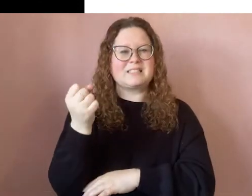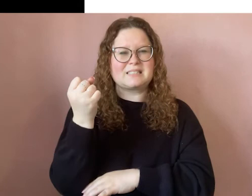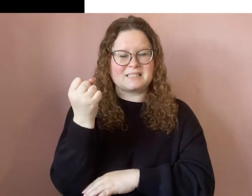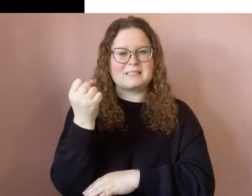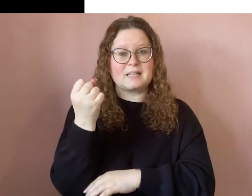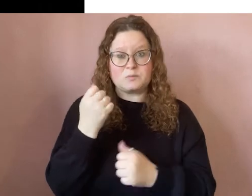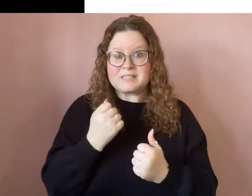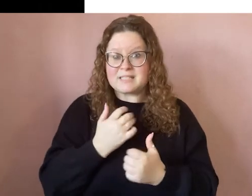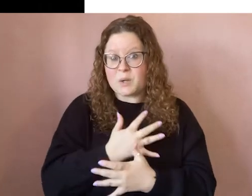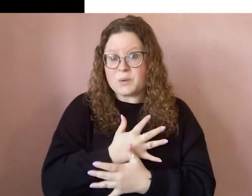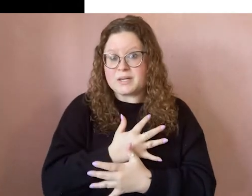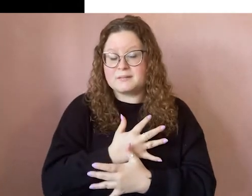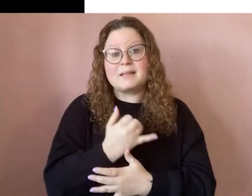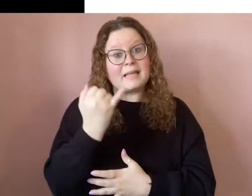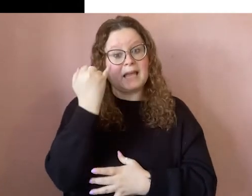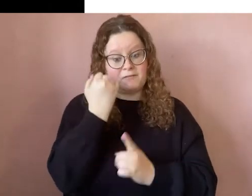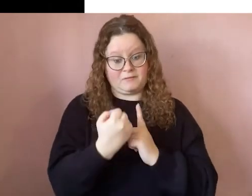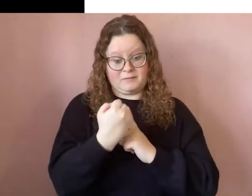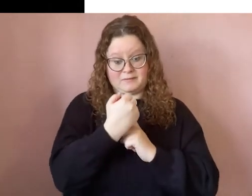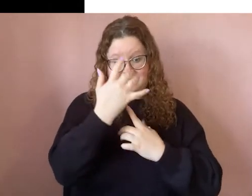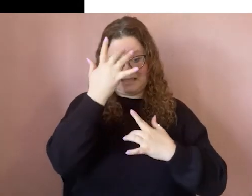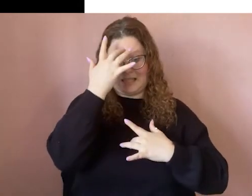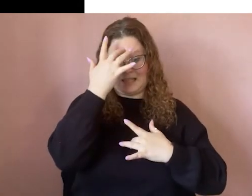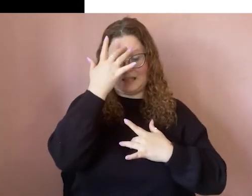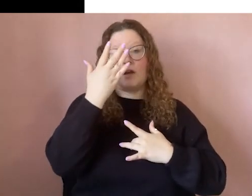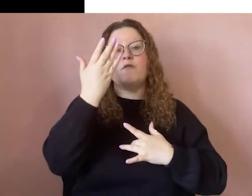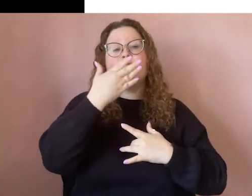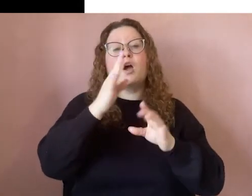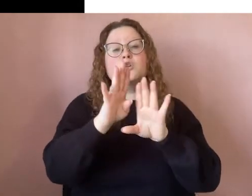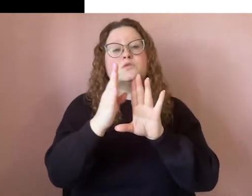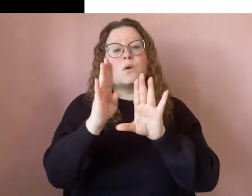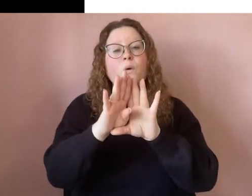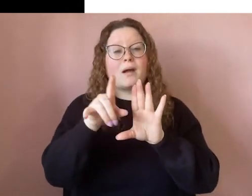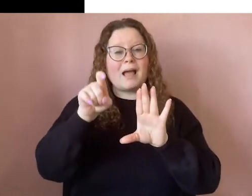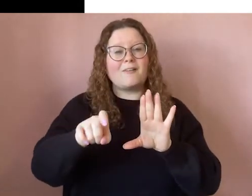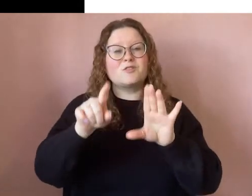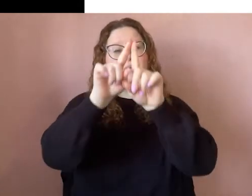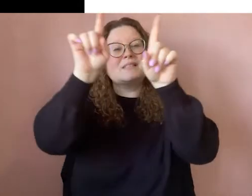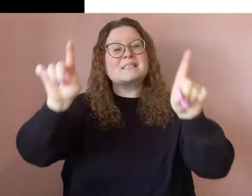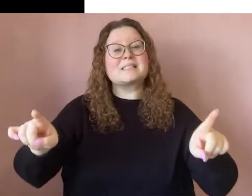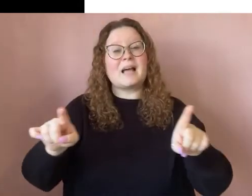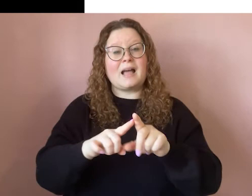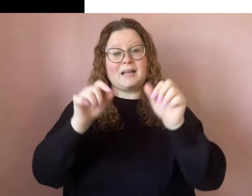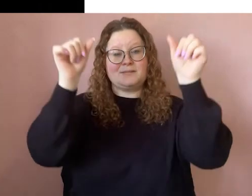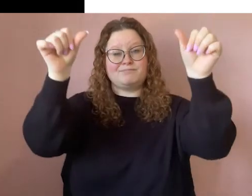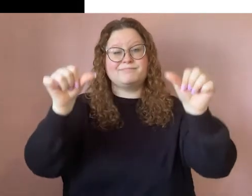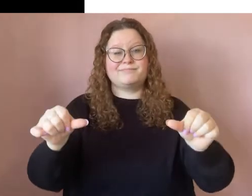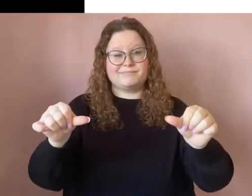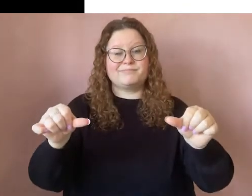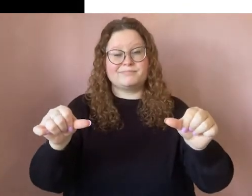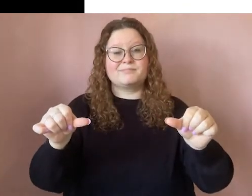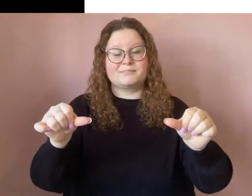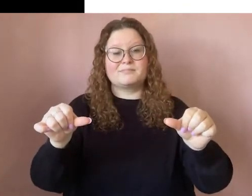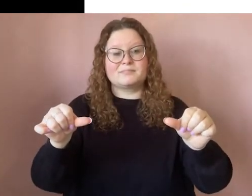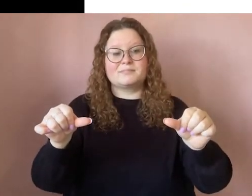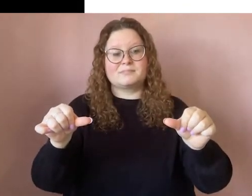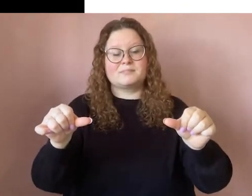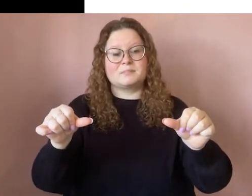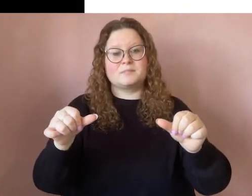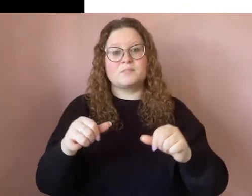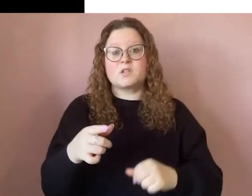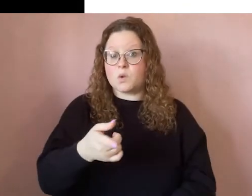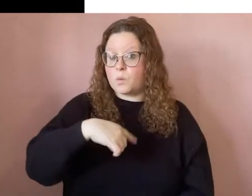was everybody there was silly. The psychiatrists were loopier than anyone else, and so there's